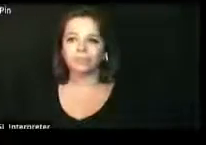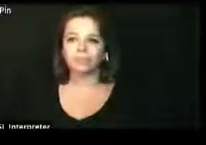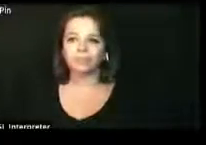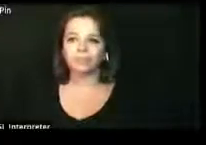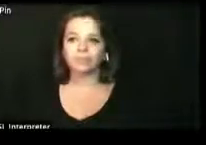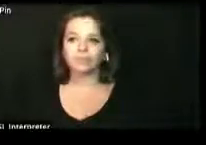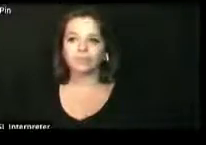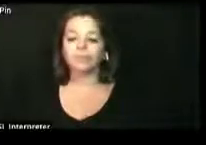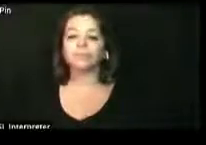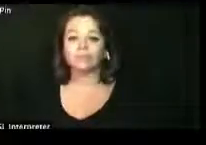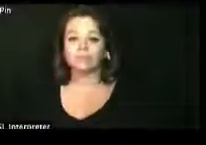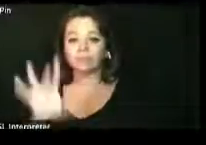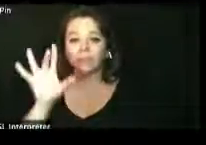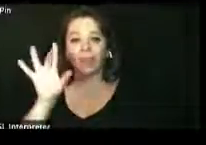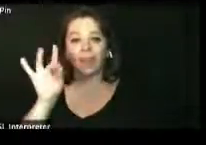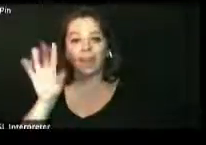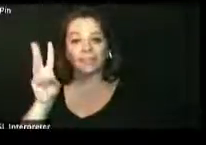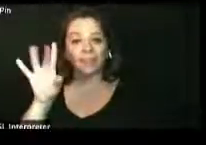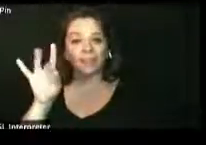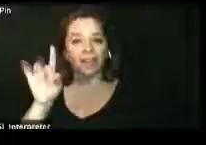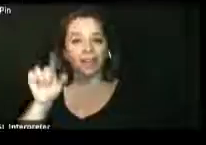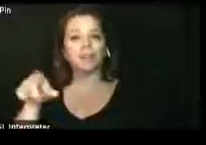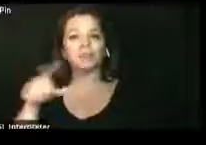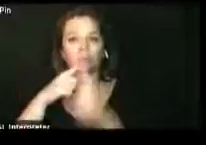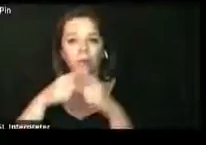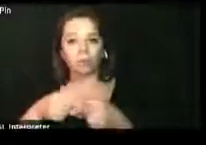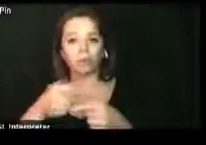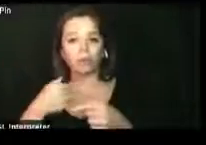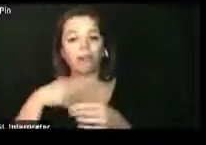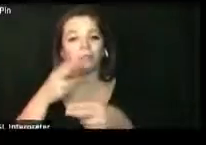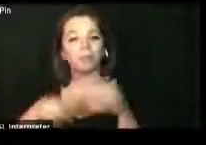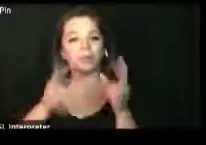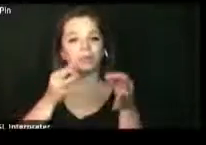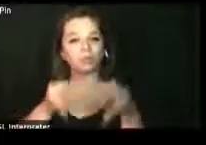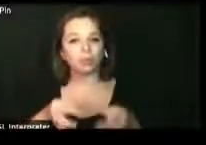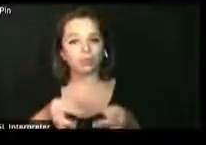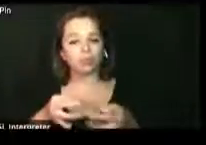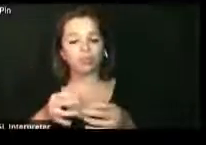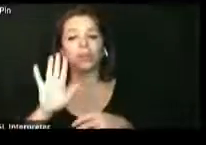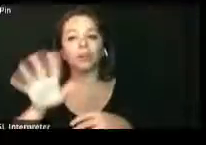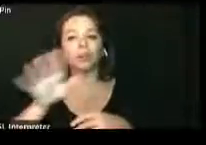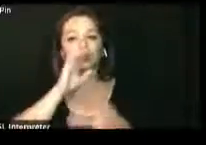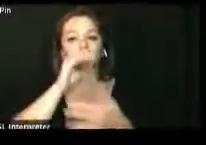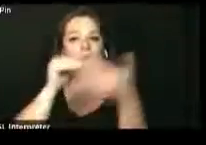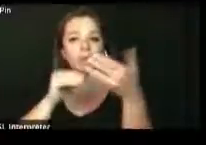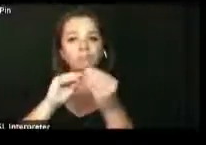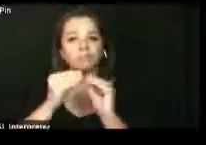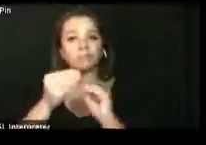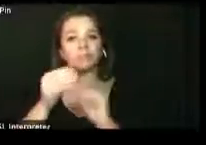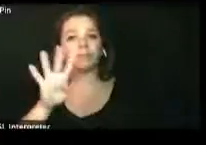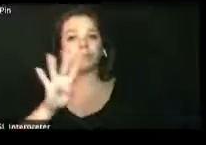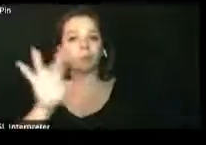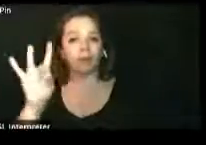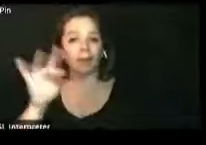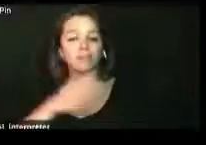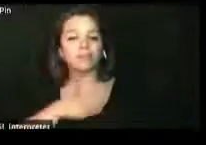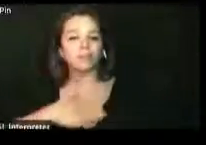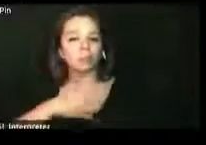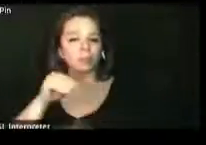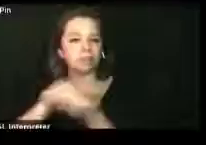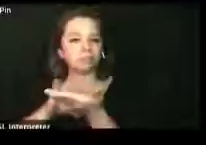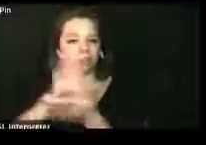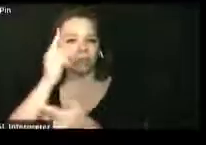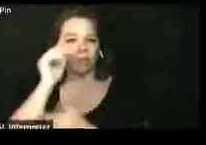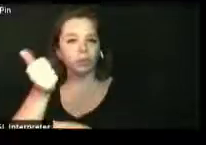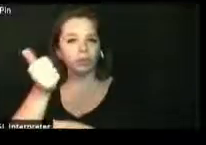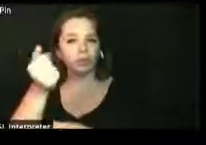Caller 8688, you are unmuted. I have a couple of brief instructions. Your speaker order number will be 48, if you'll please make note of that for future